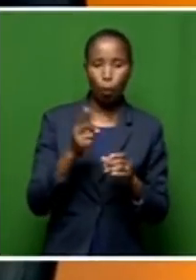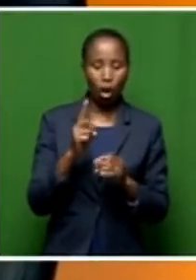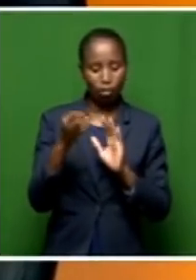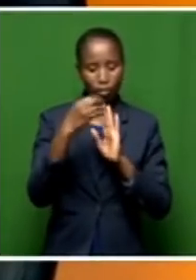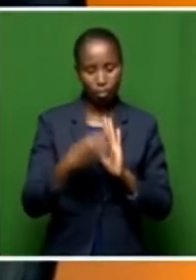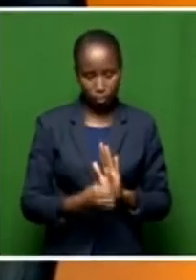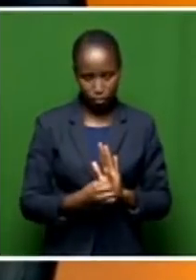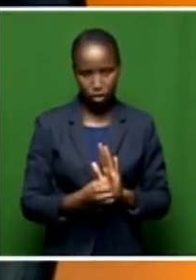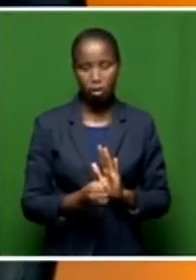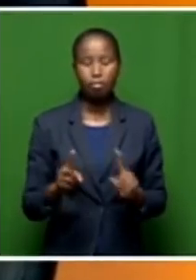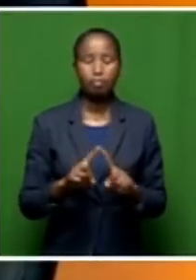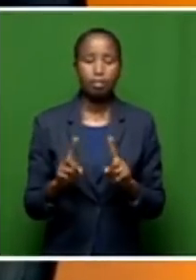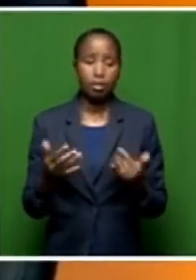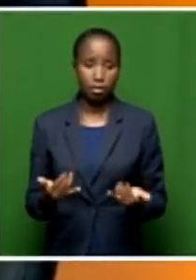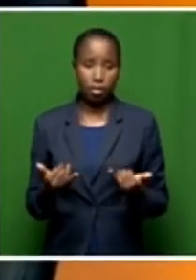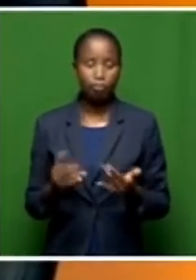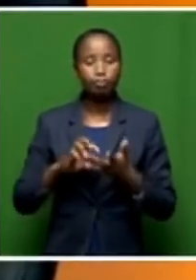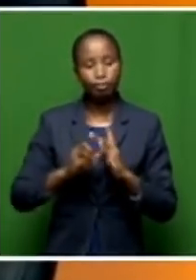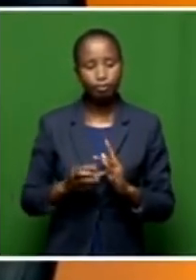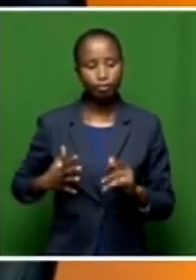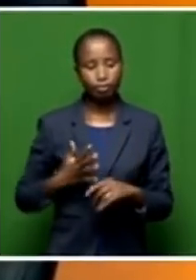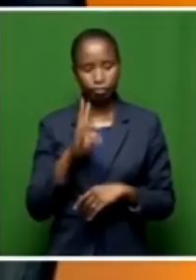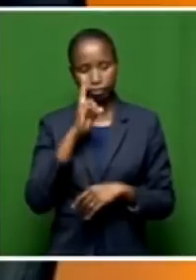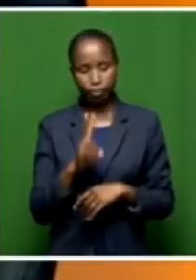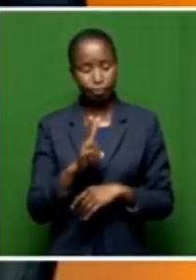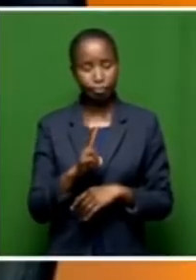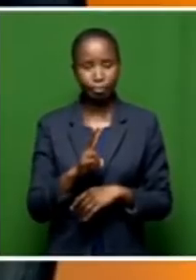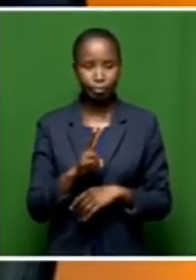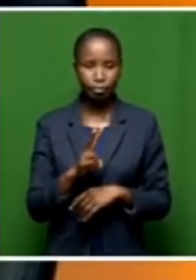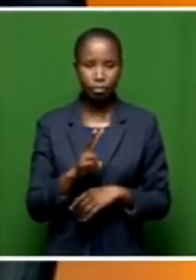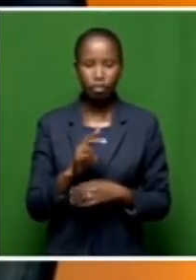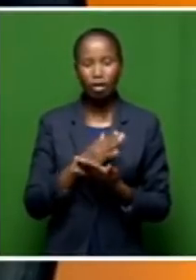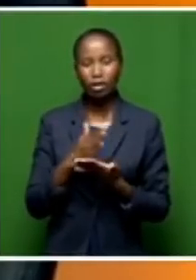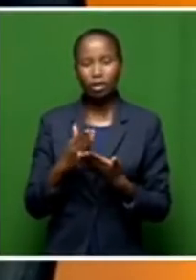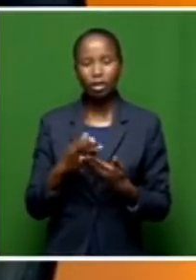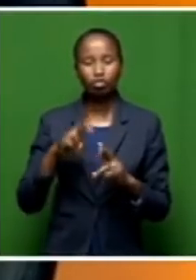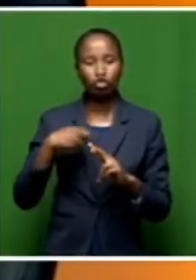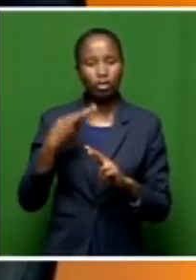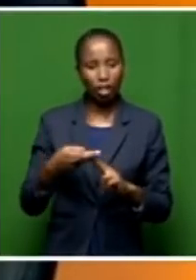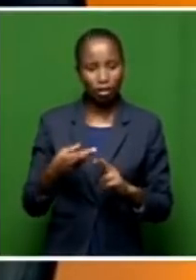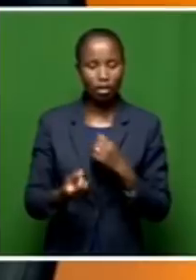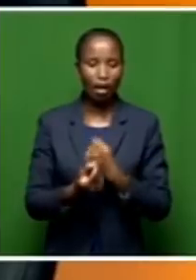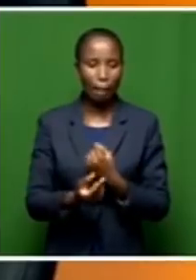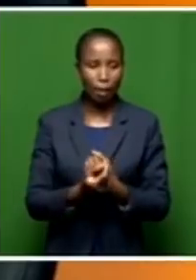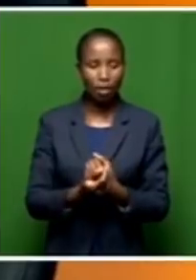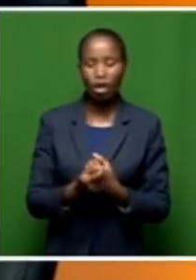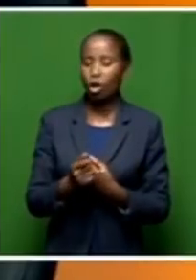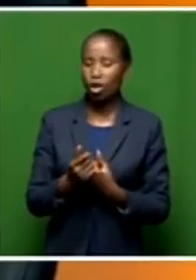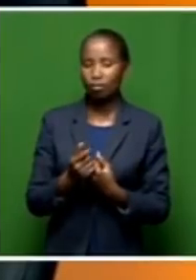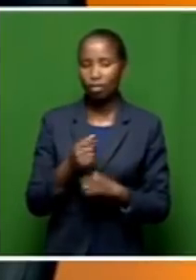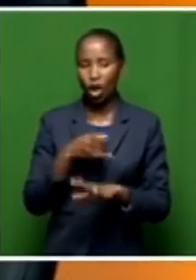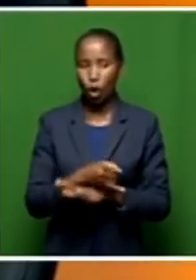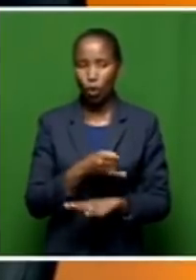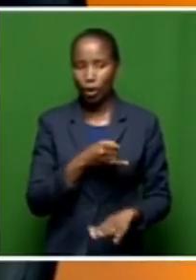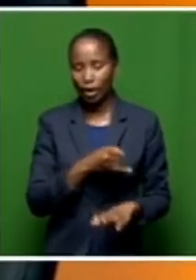do, if some of those results came a little bit earlier, would our accuracy have